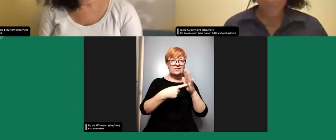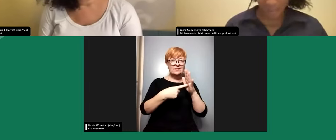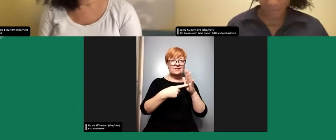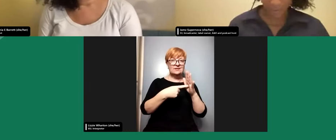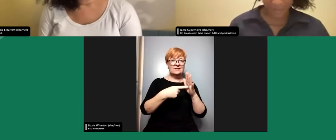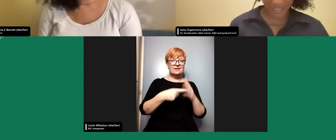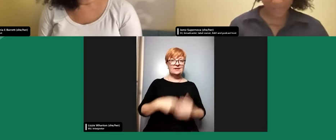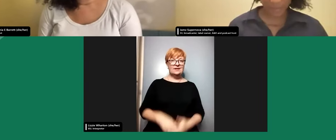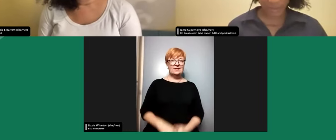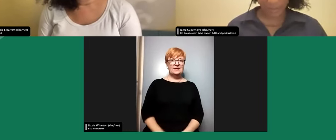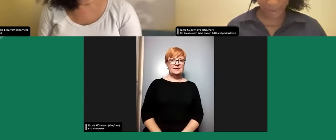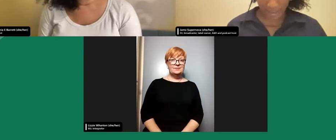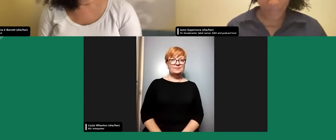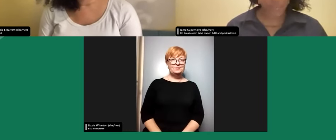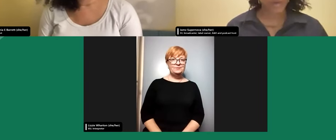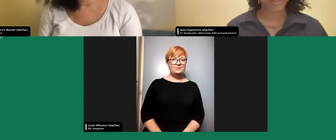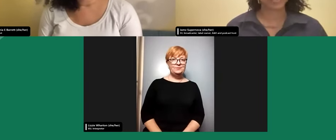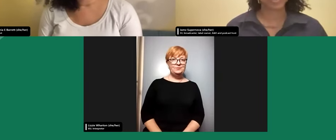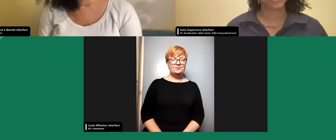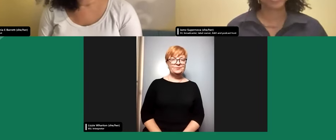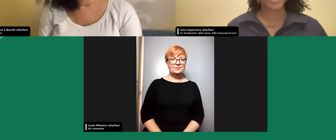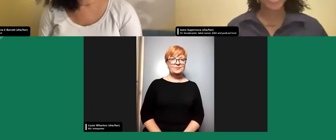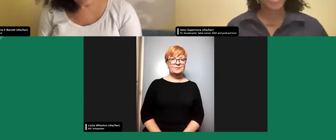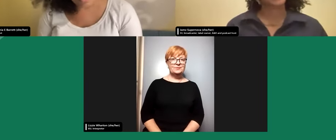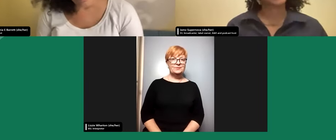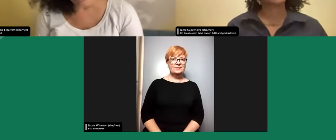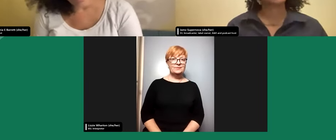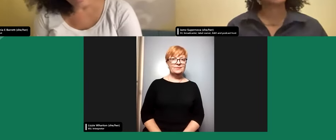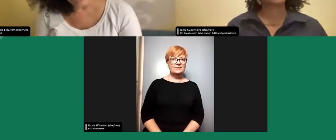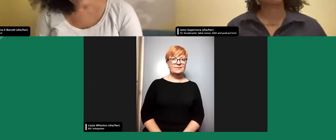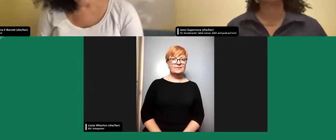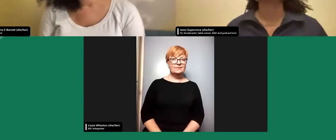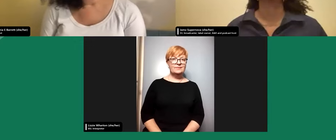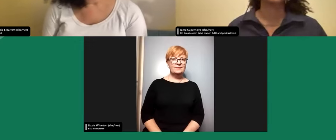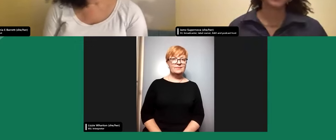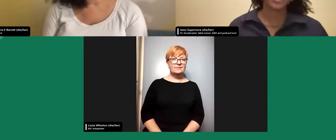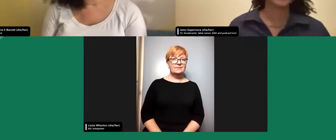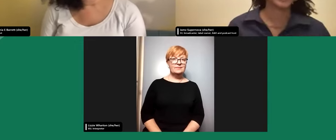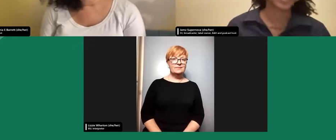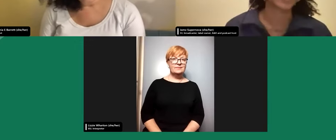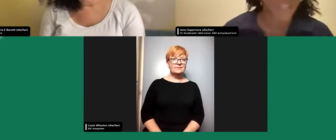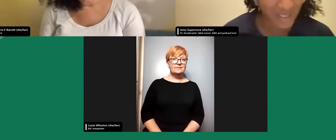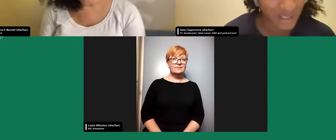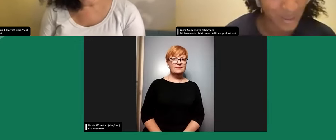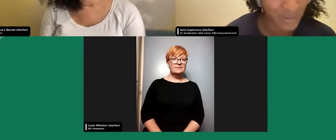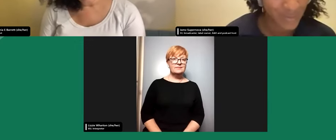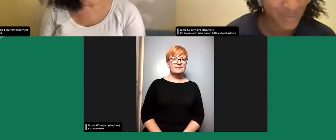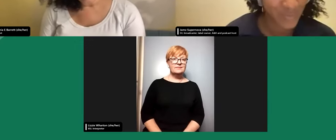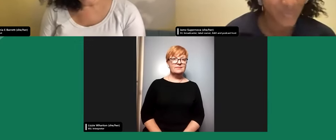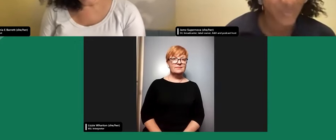and we'll delve a little bit deeper into it. But I did have one question for you, Sonia, and I guess it was, why did this commission speak to